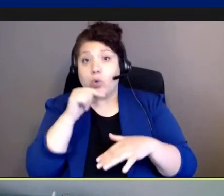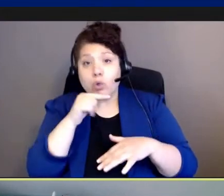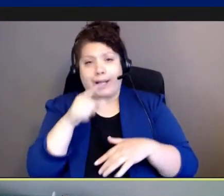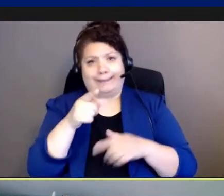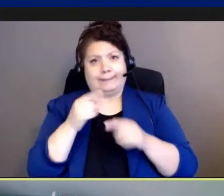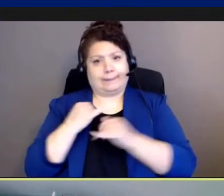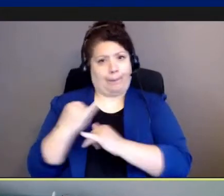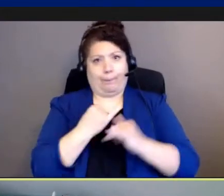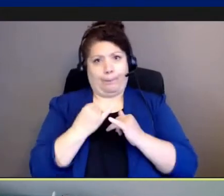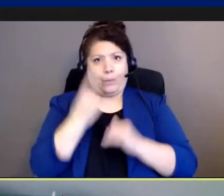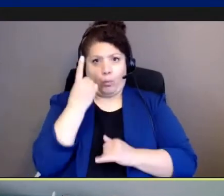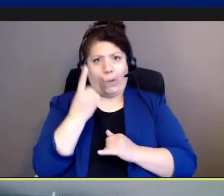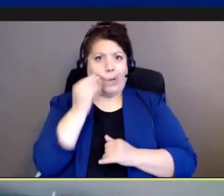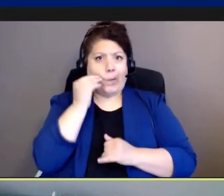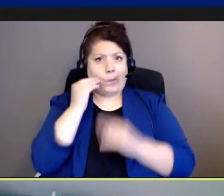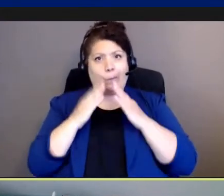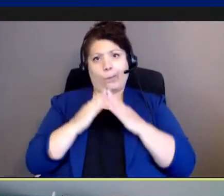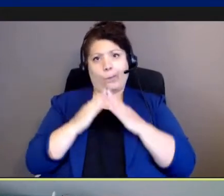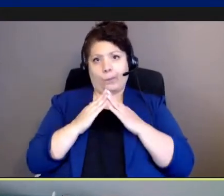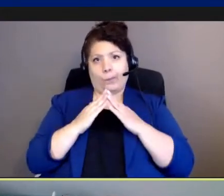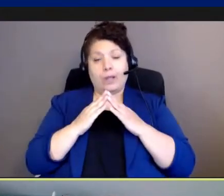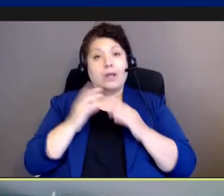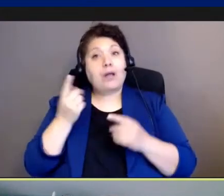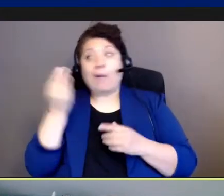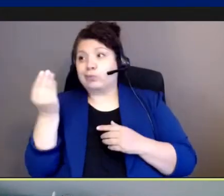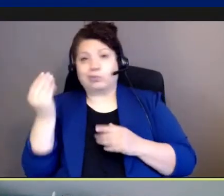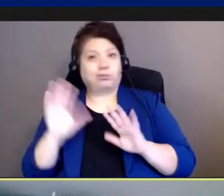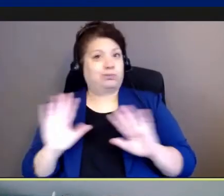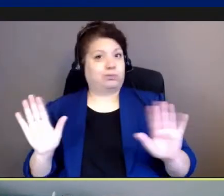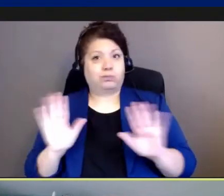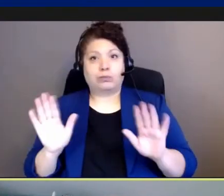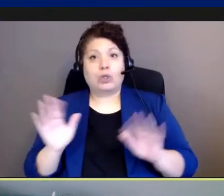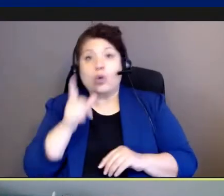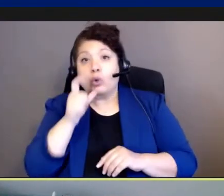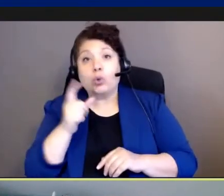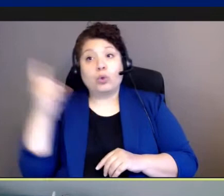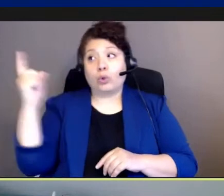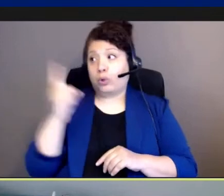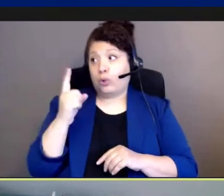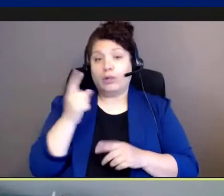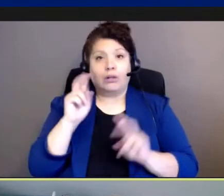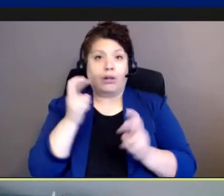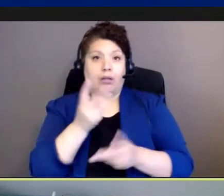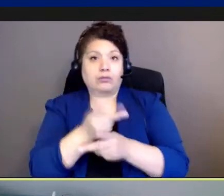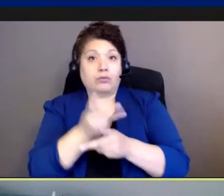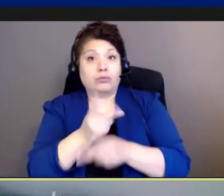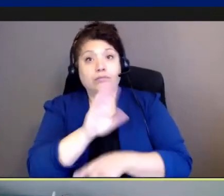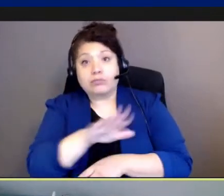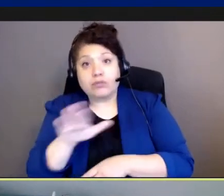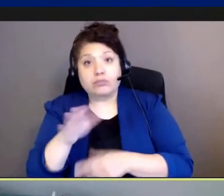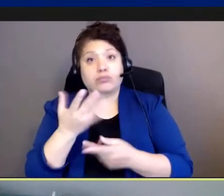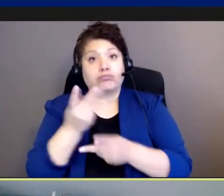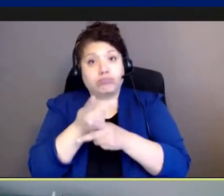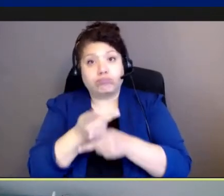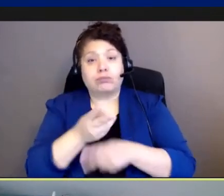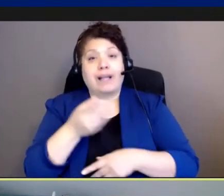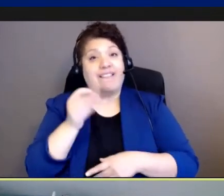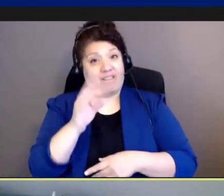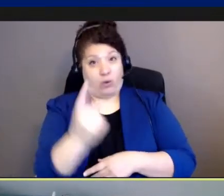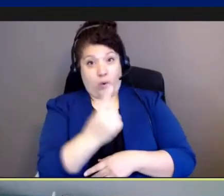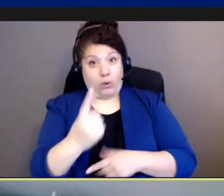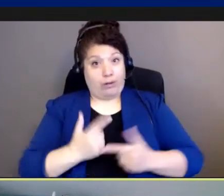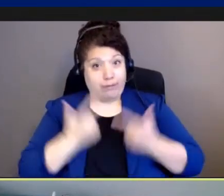household or those providing support services such as a caregiver. If you live alone, a single parent, a